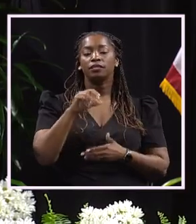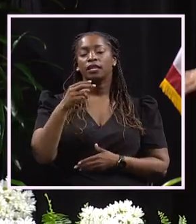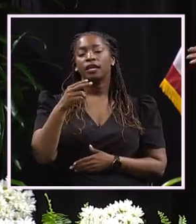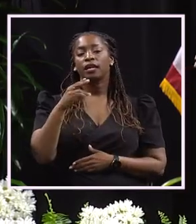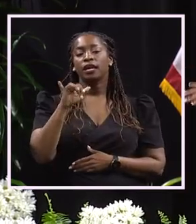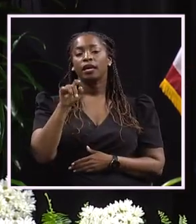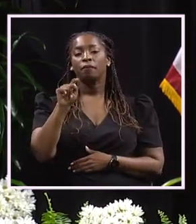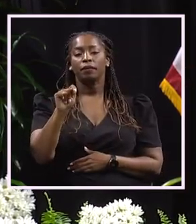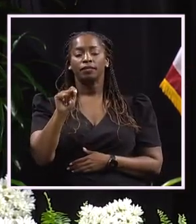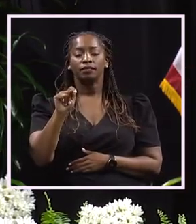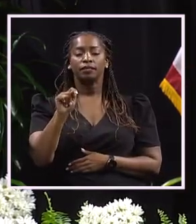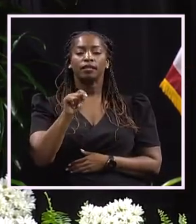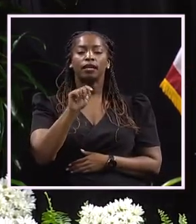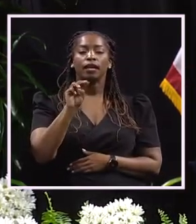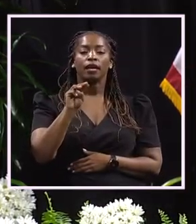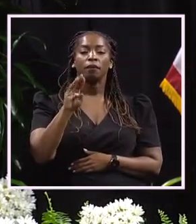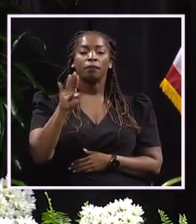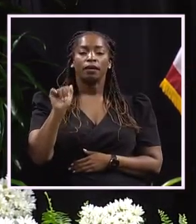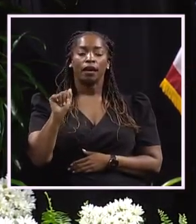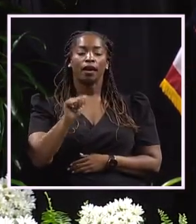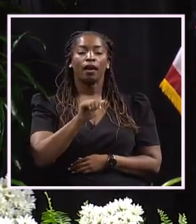Ruben Gonzalez Jr.,